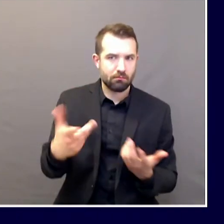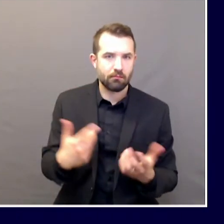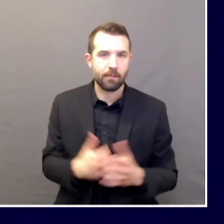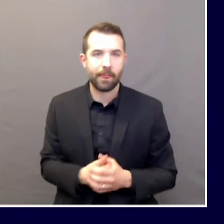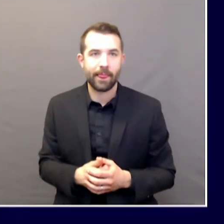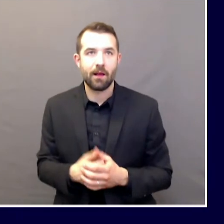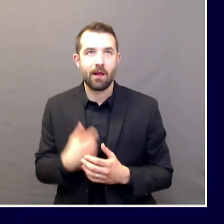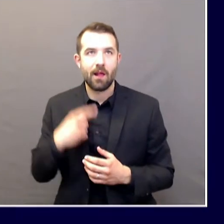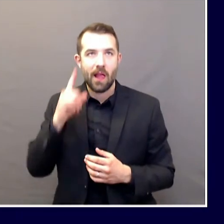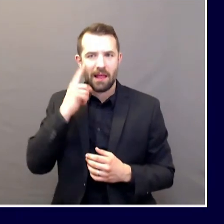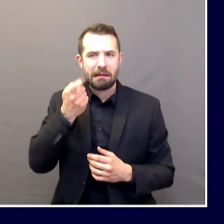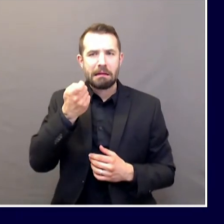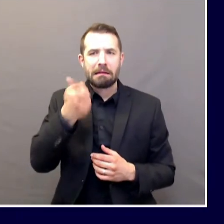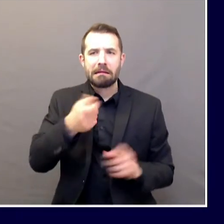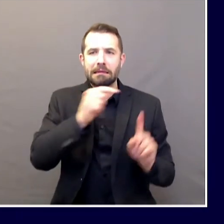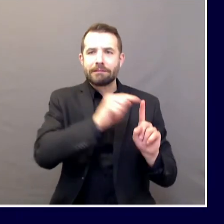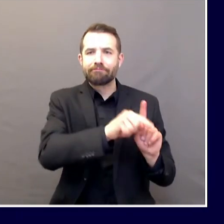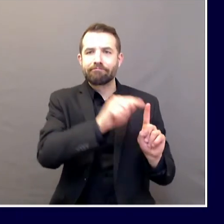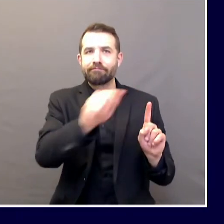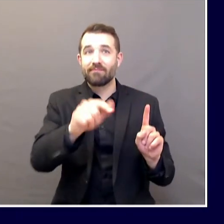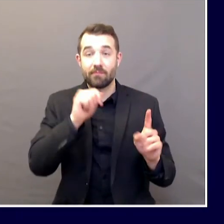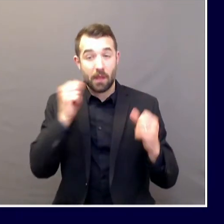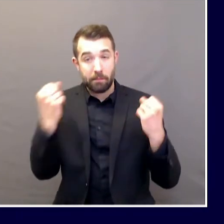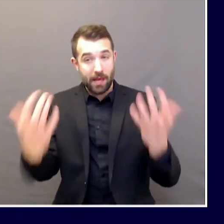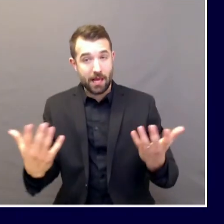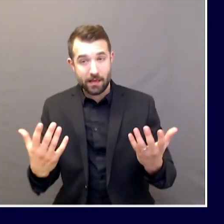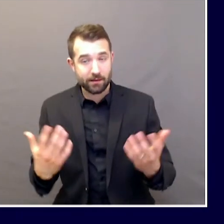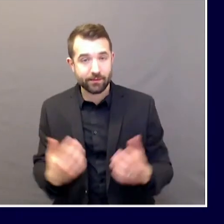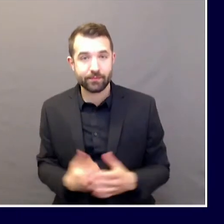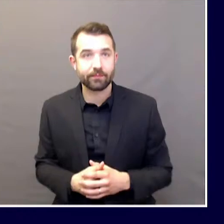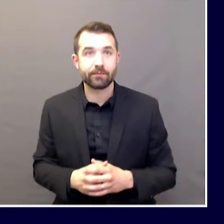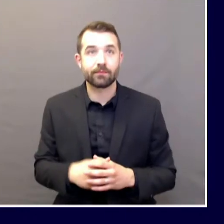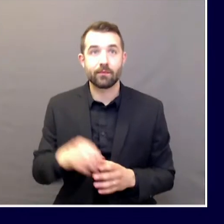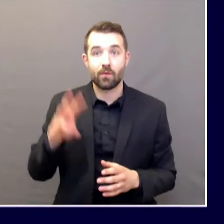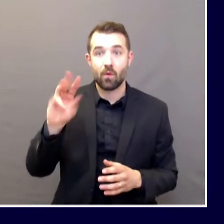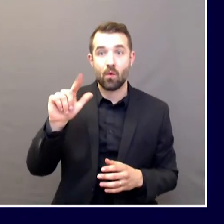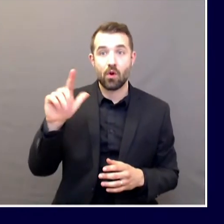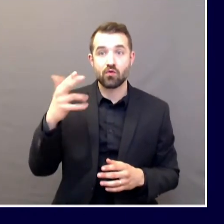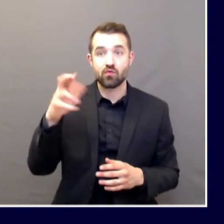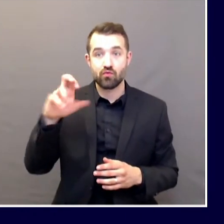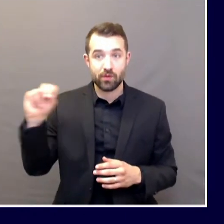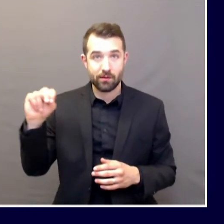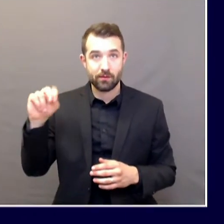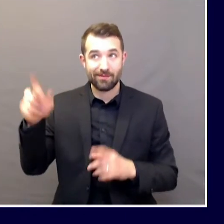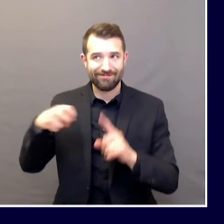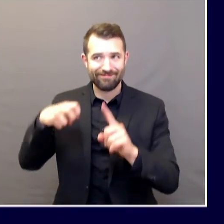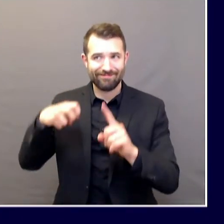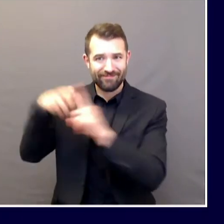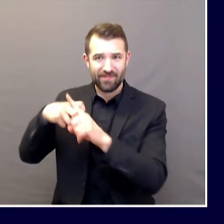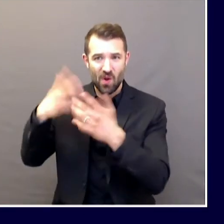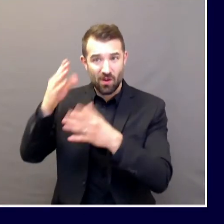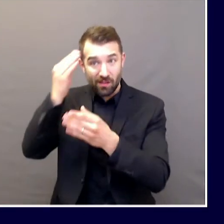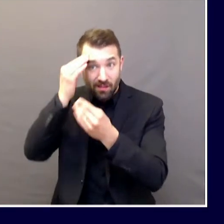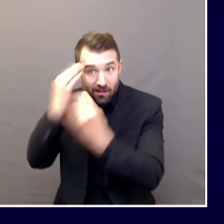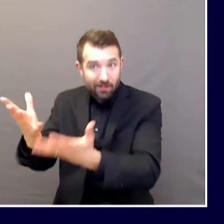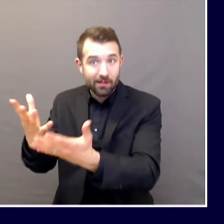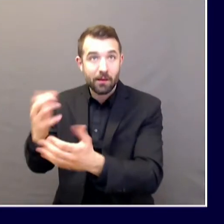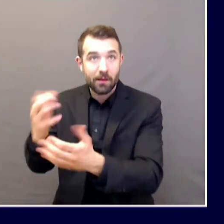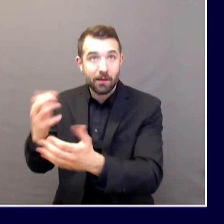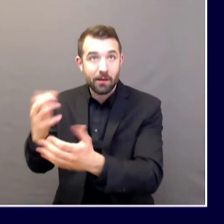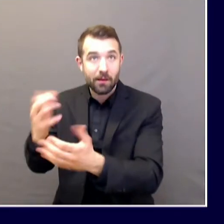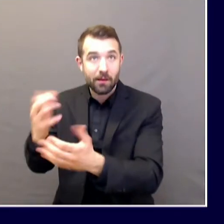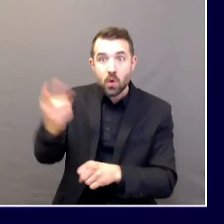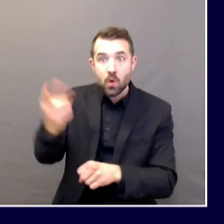be. We've flagged it for Walgreens to make sure that they are aware of this. What we recommend is reaching out to the